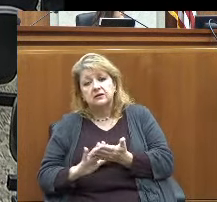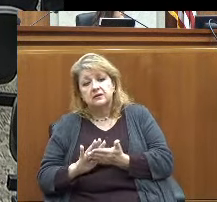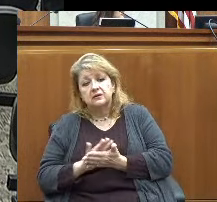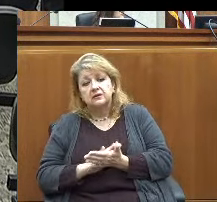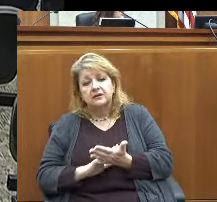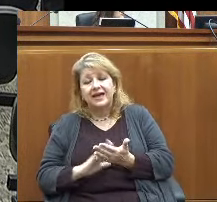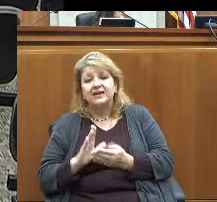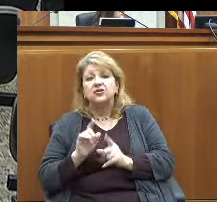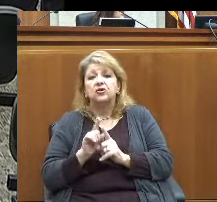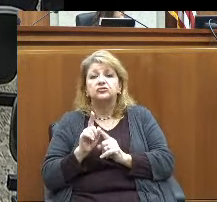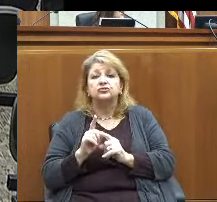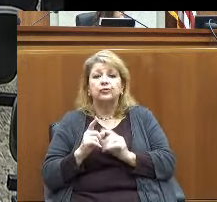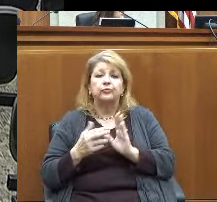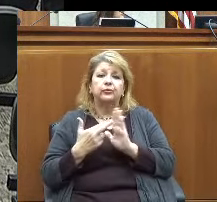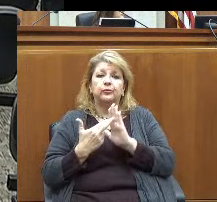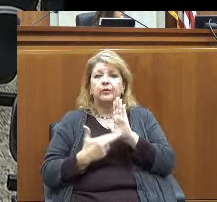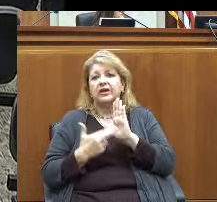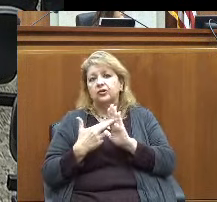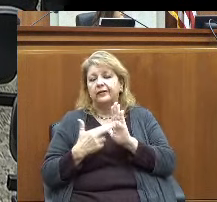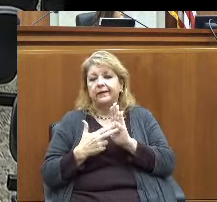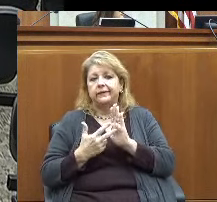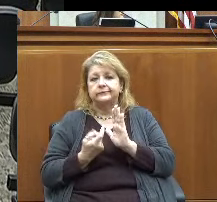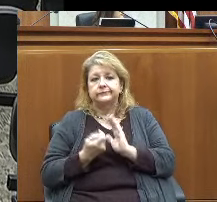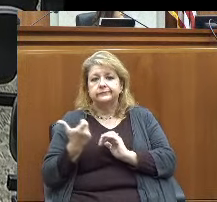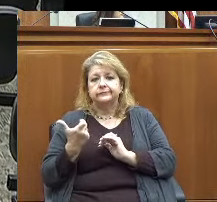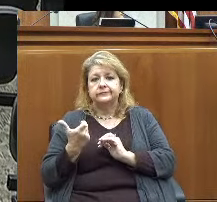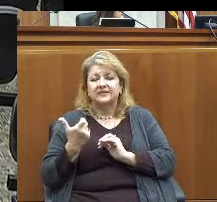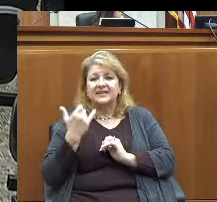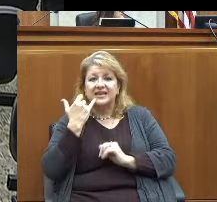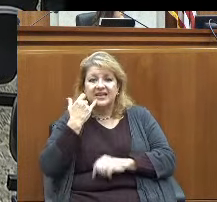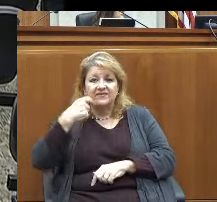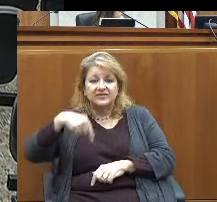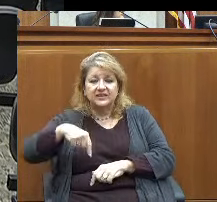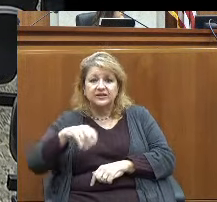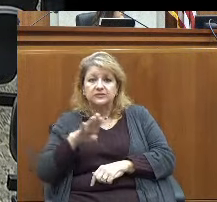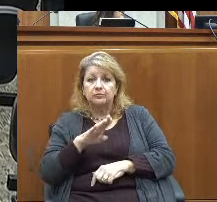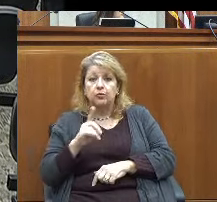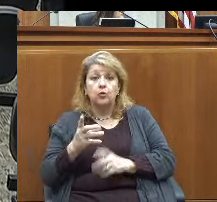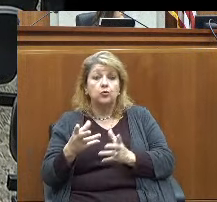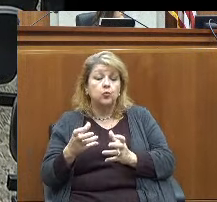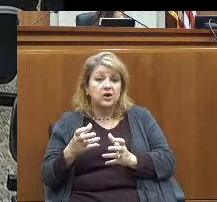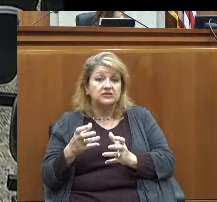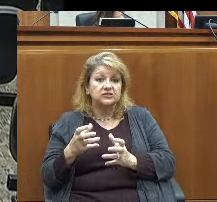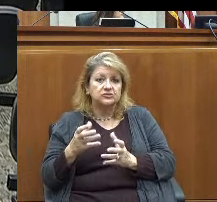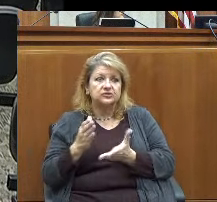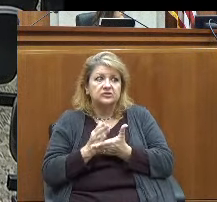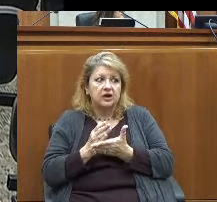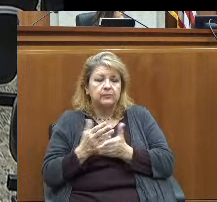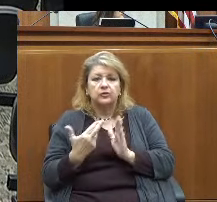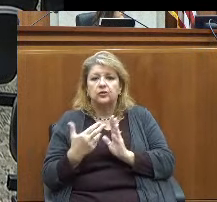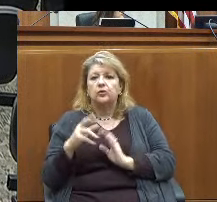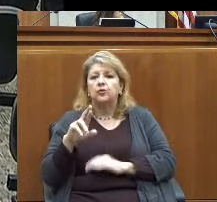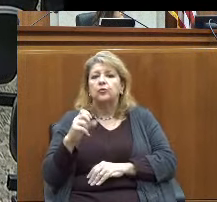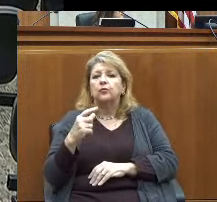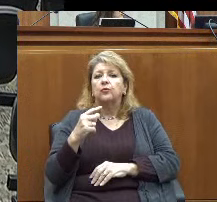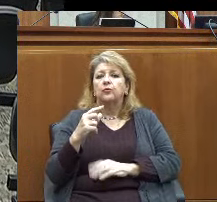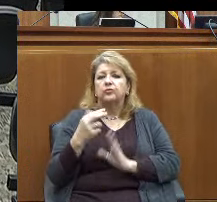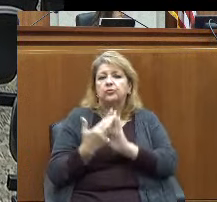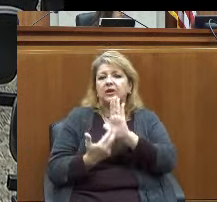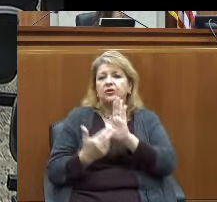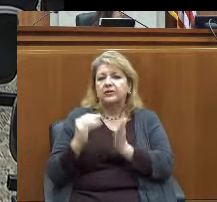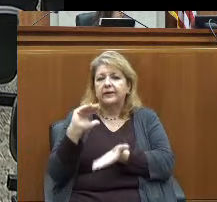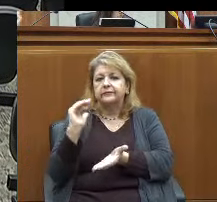can deregulate this entire process if the board would so choose. And so our